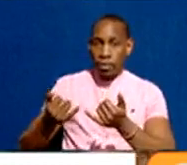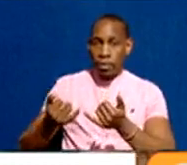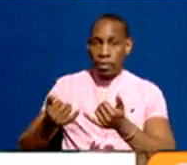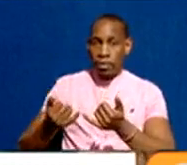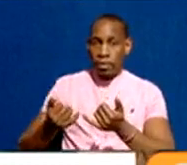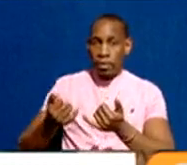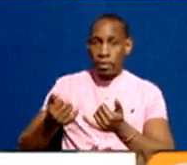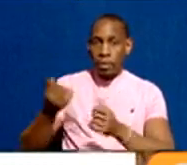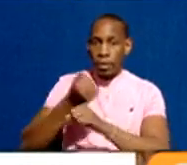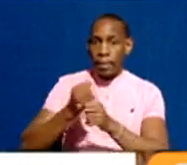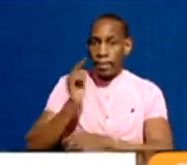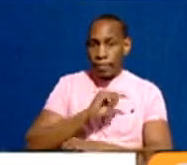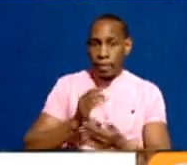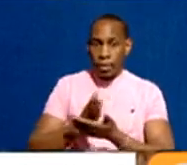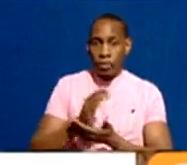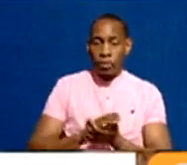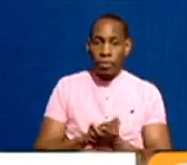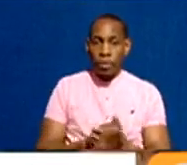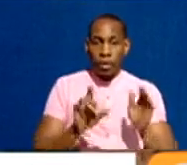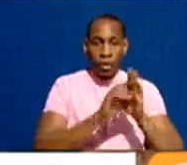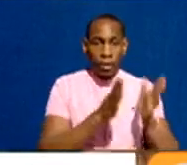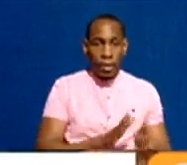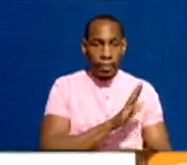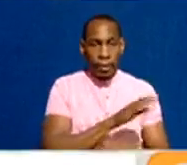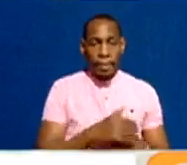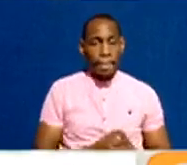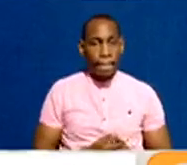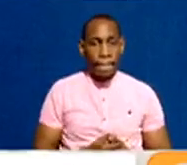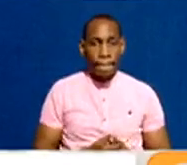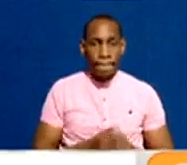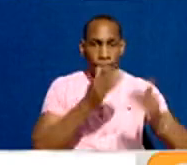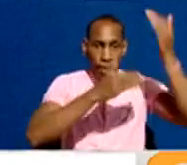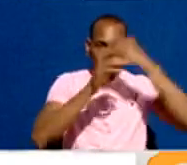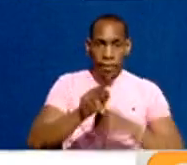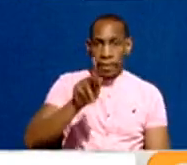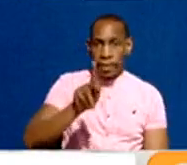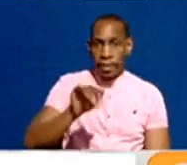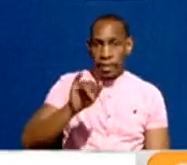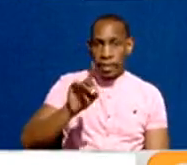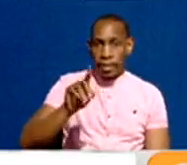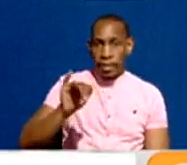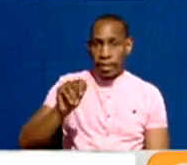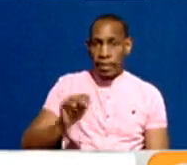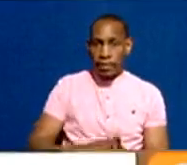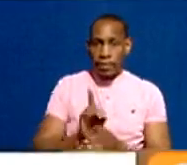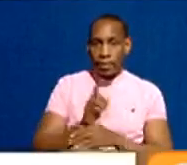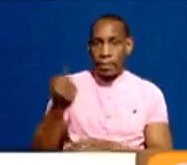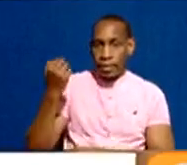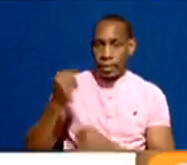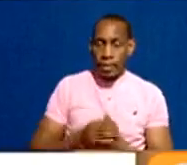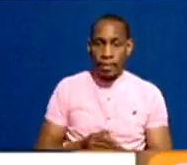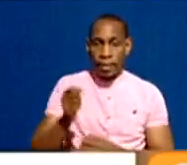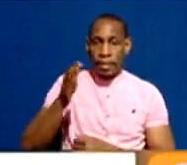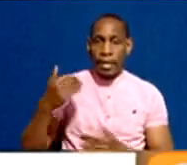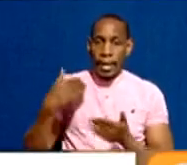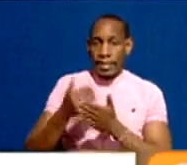made by my learned friend, Professor Kindiki, just a few minutes ago. The judges